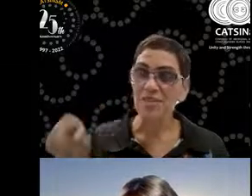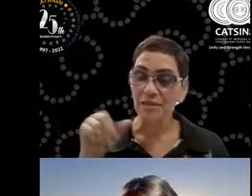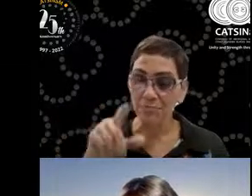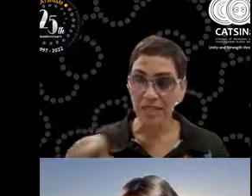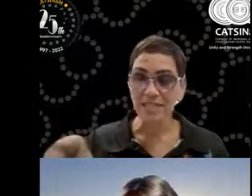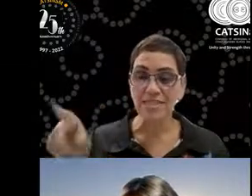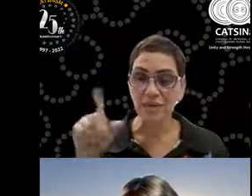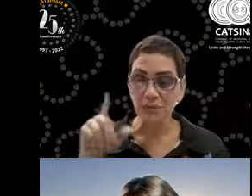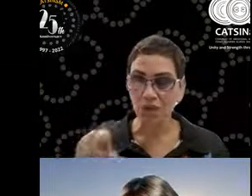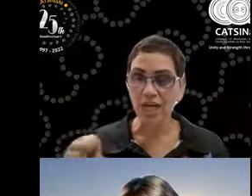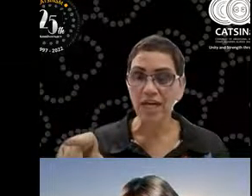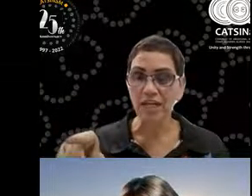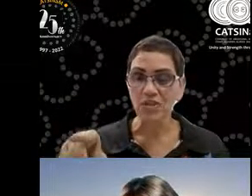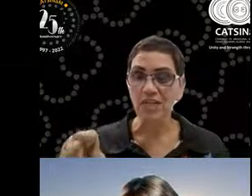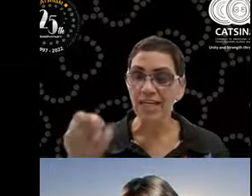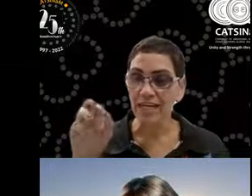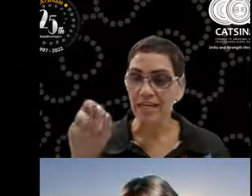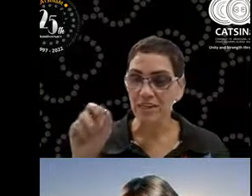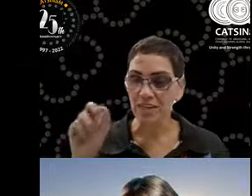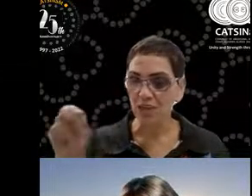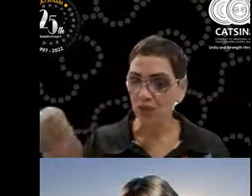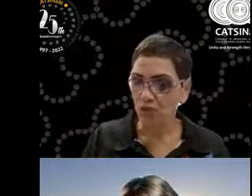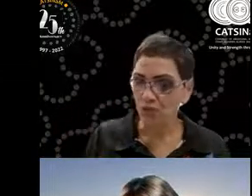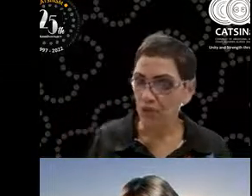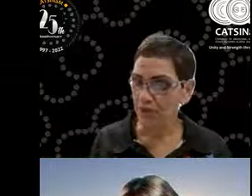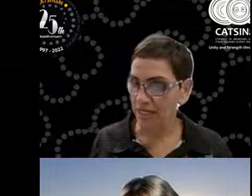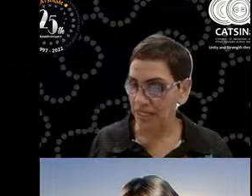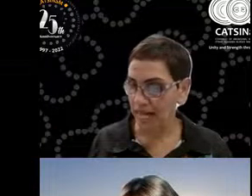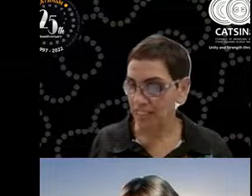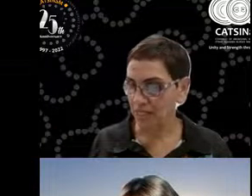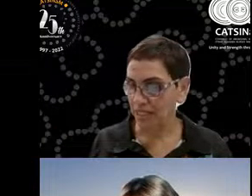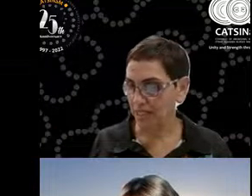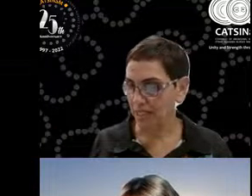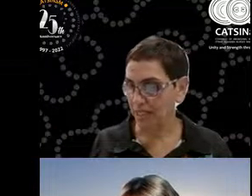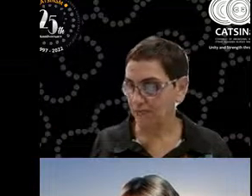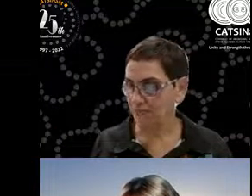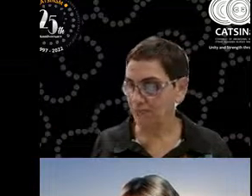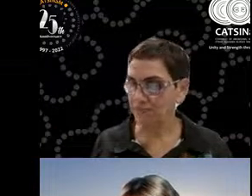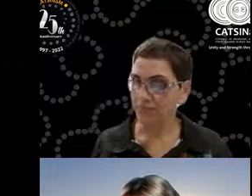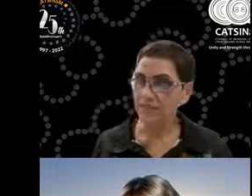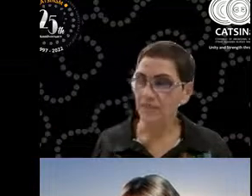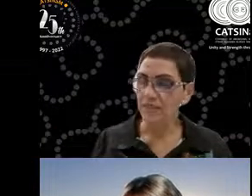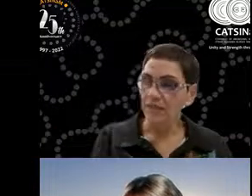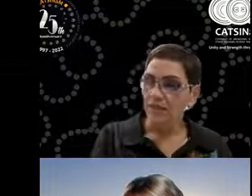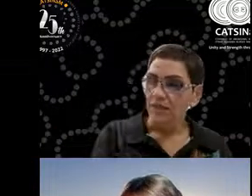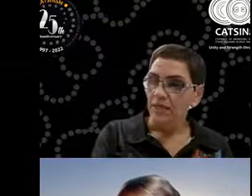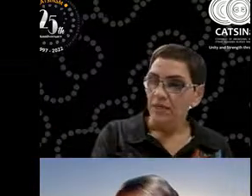then because of the complexity, it will change. And again, that's the cultural humility aspect there.